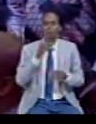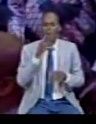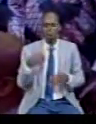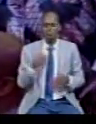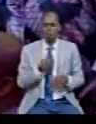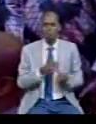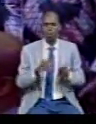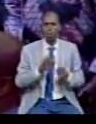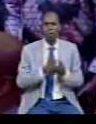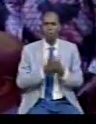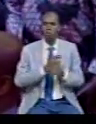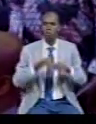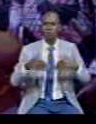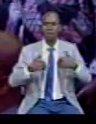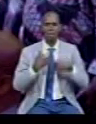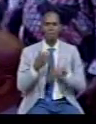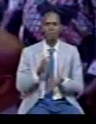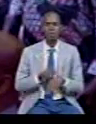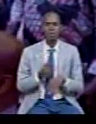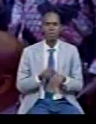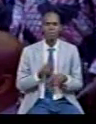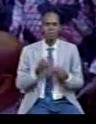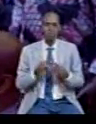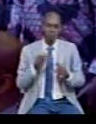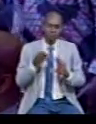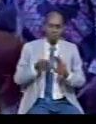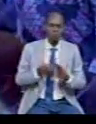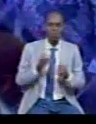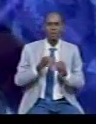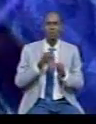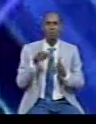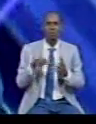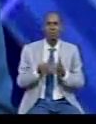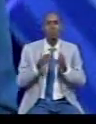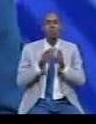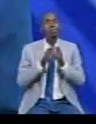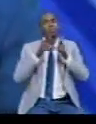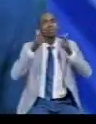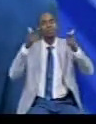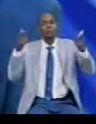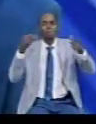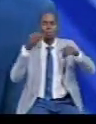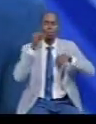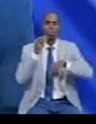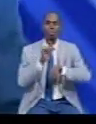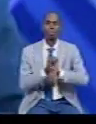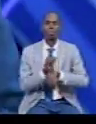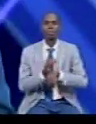time to be involved in this great, great assignment?